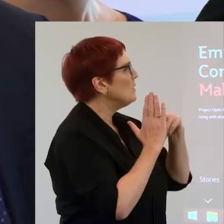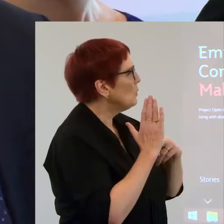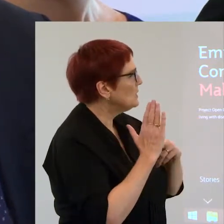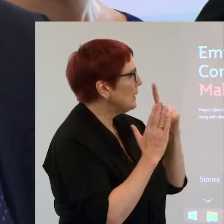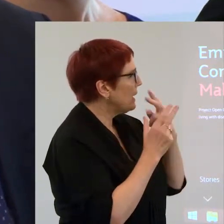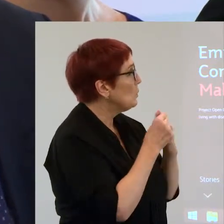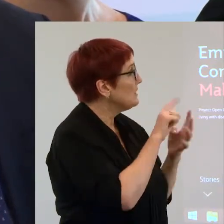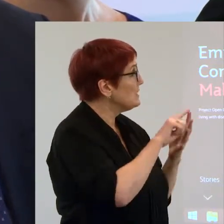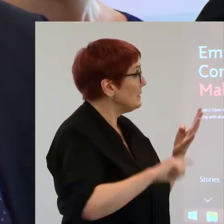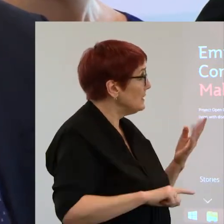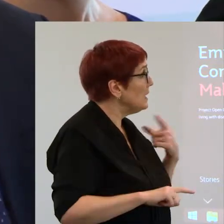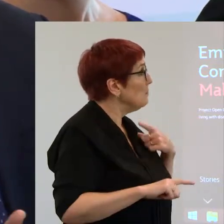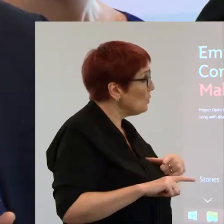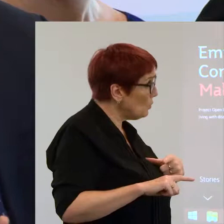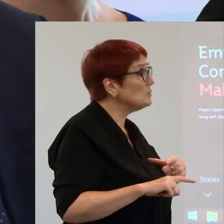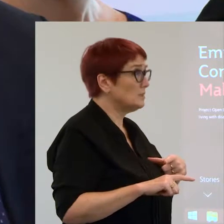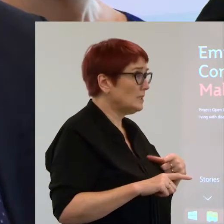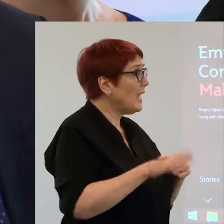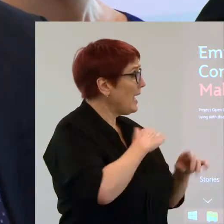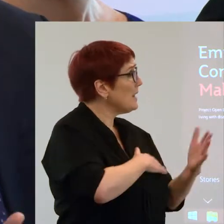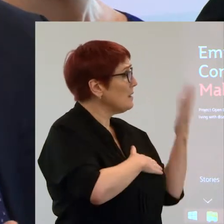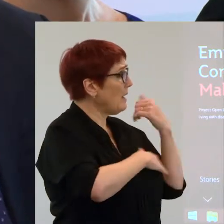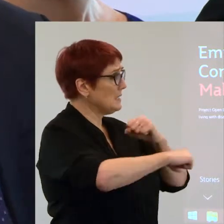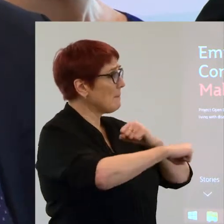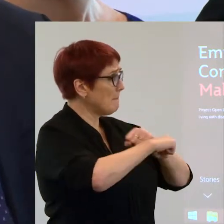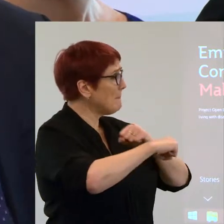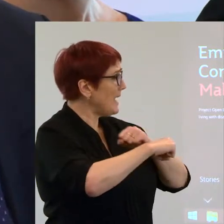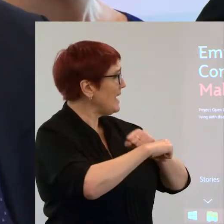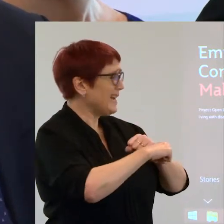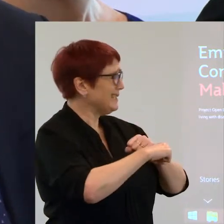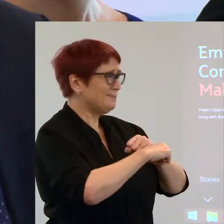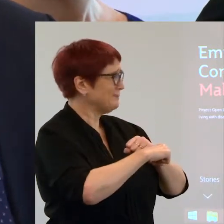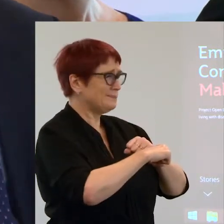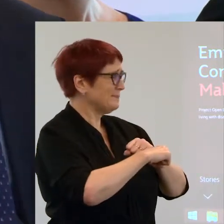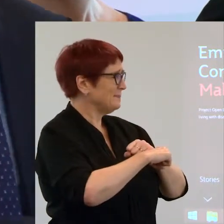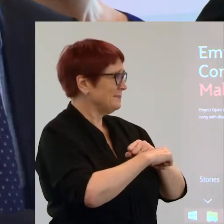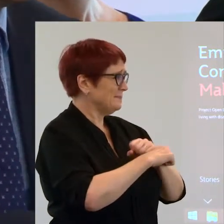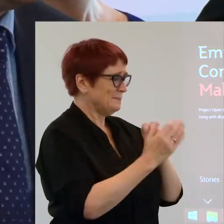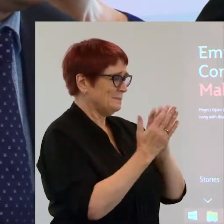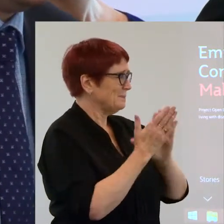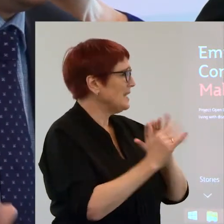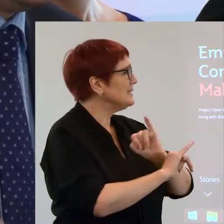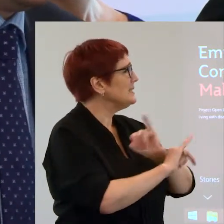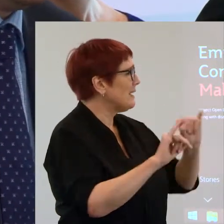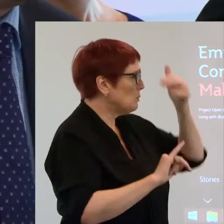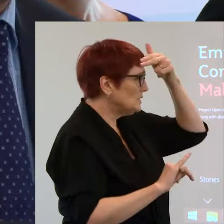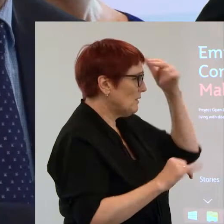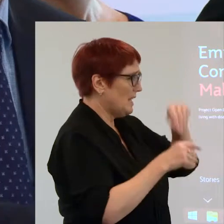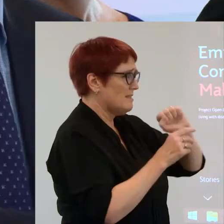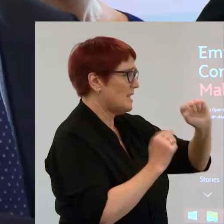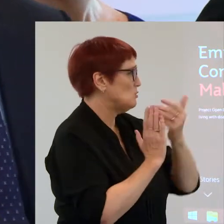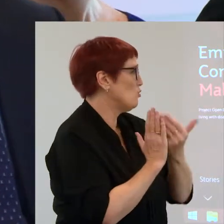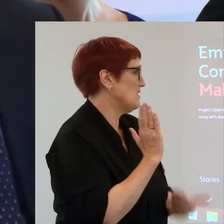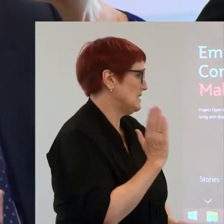with disability, because they have traditionally been and historically been subjected to some adverse stereotypes, as we've discussed